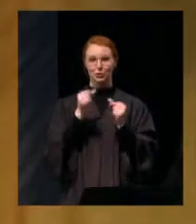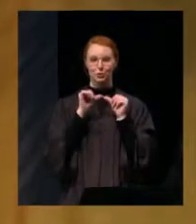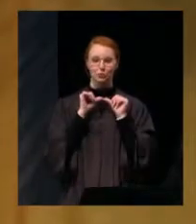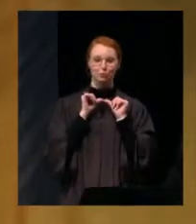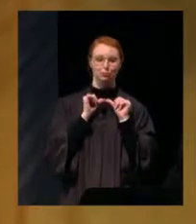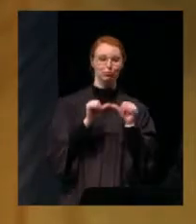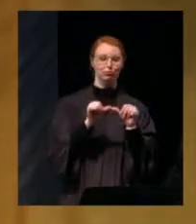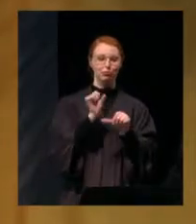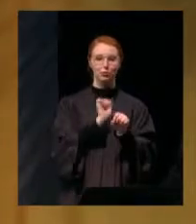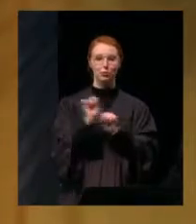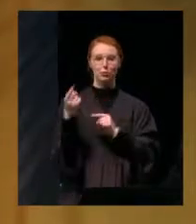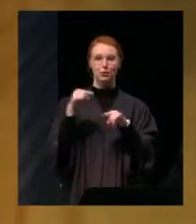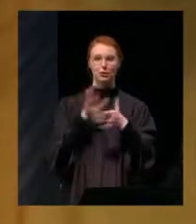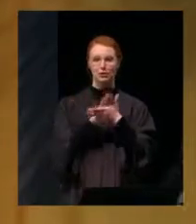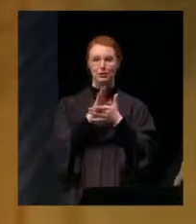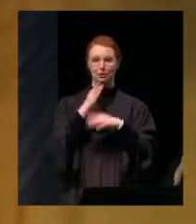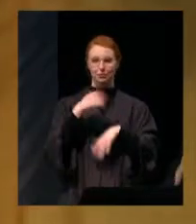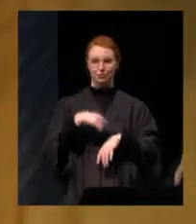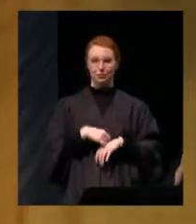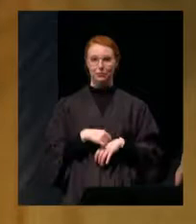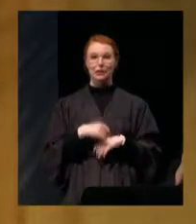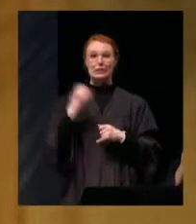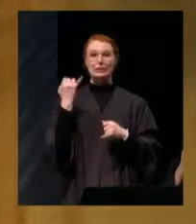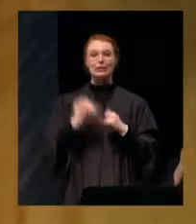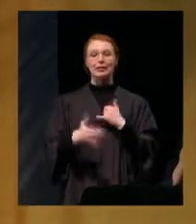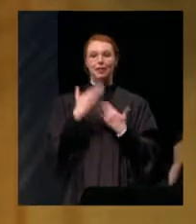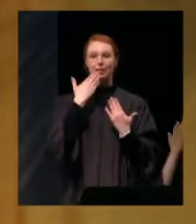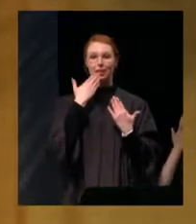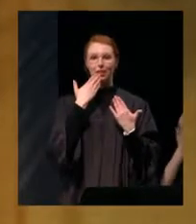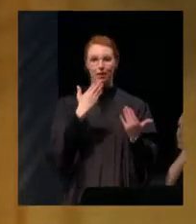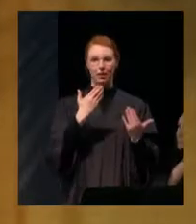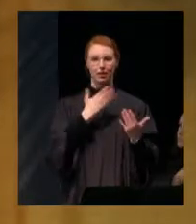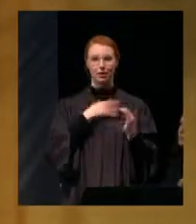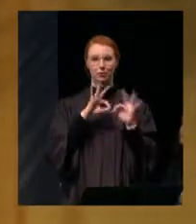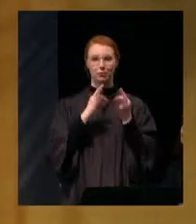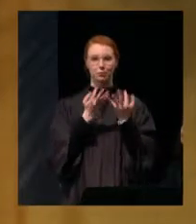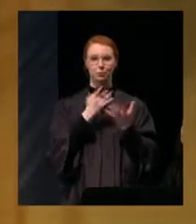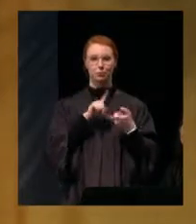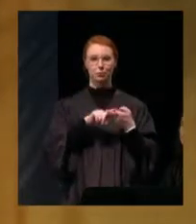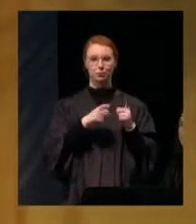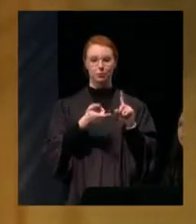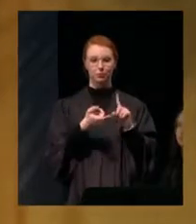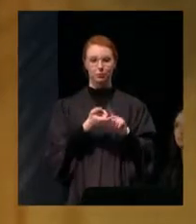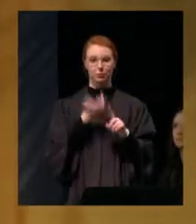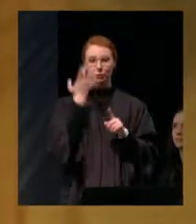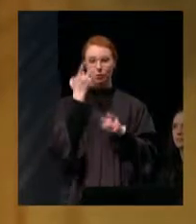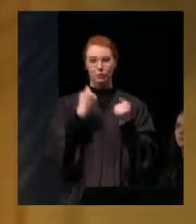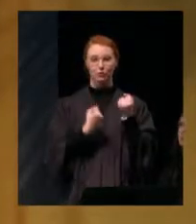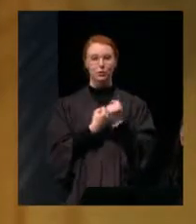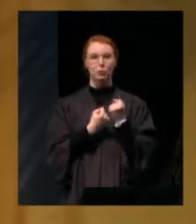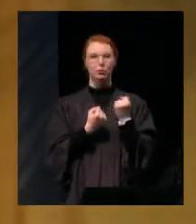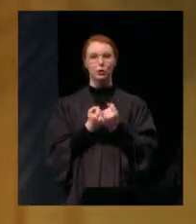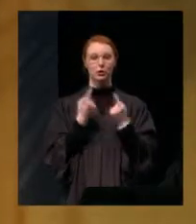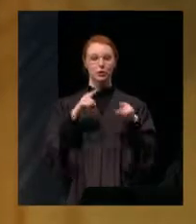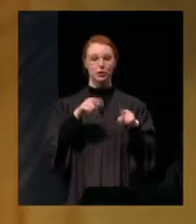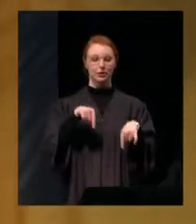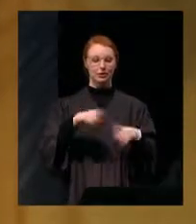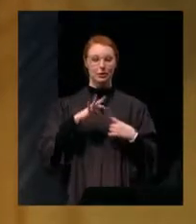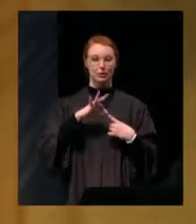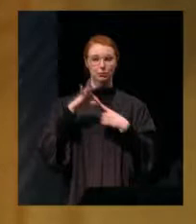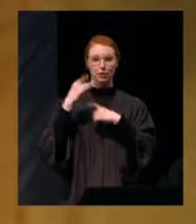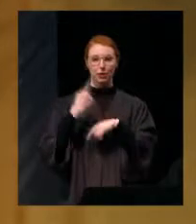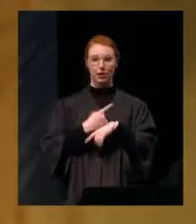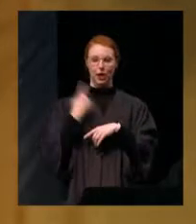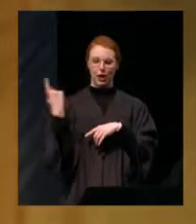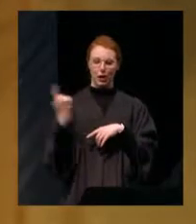day. And lastly, thank you to our family and friends for supporting us on this special day and for